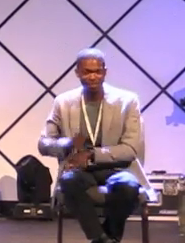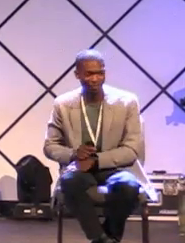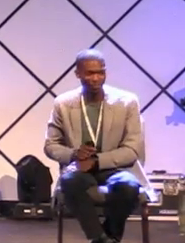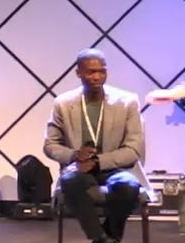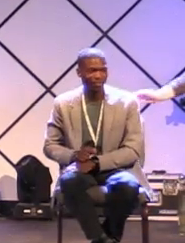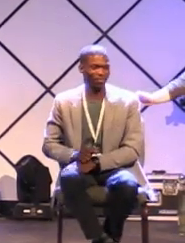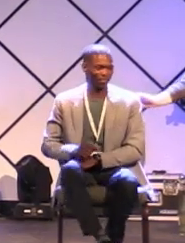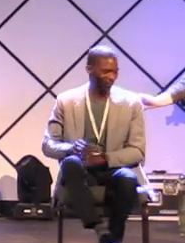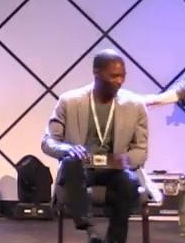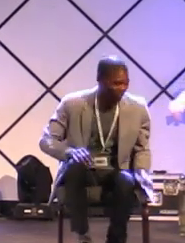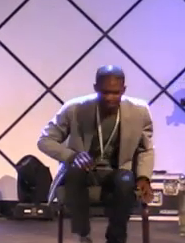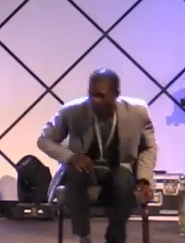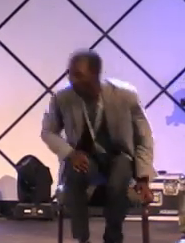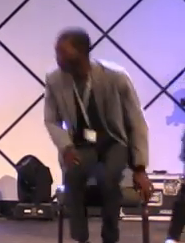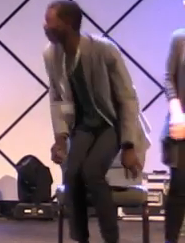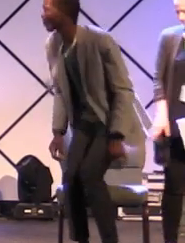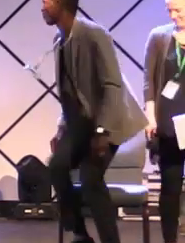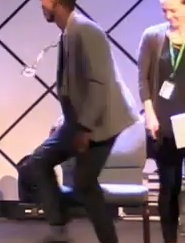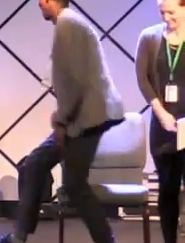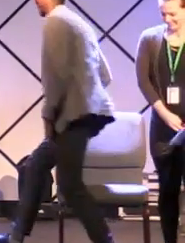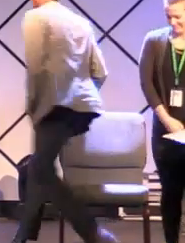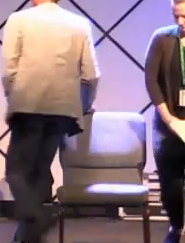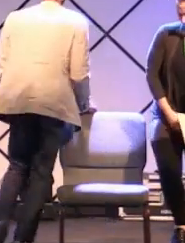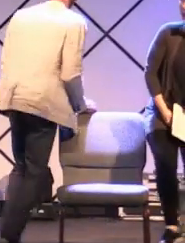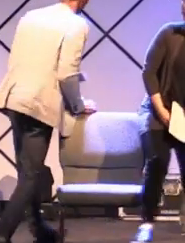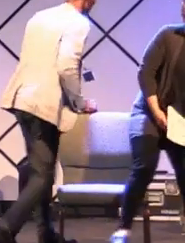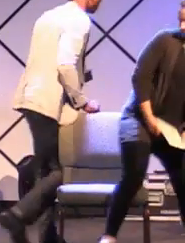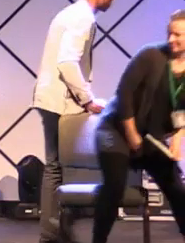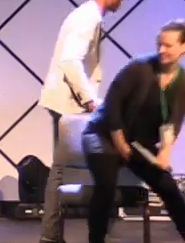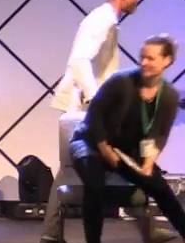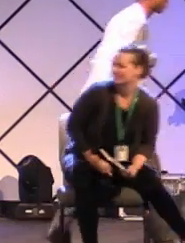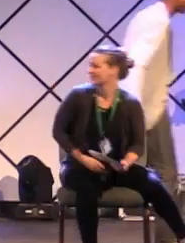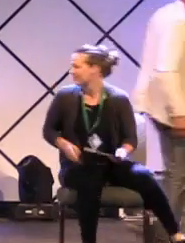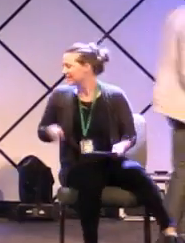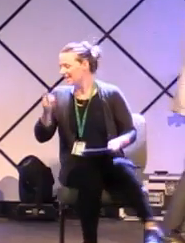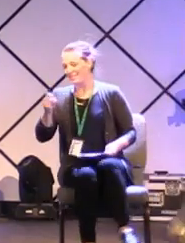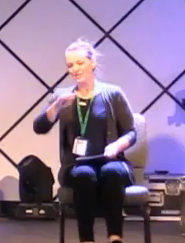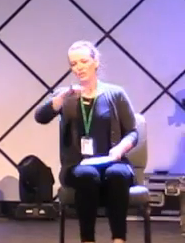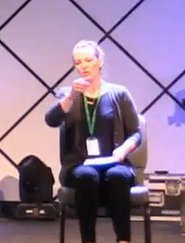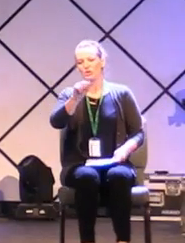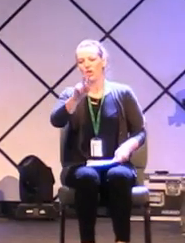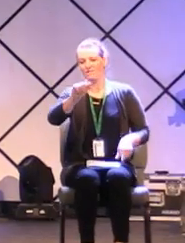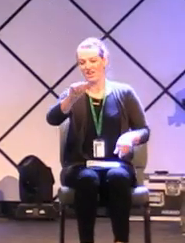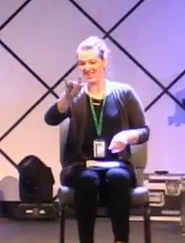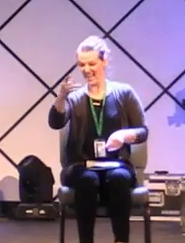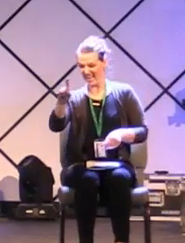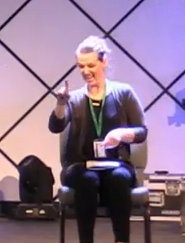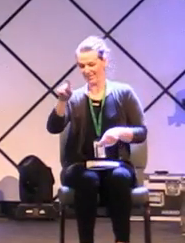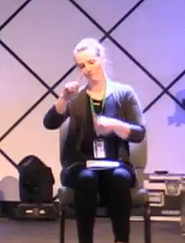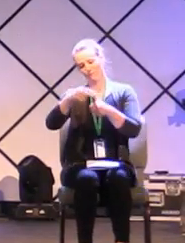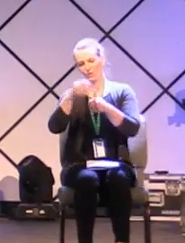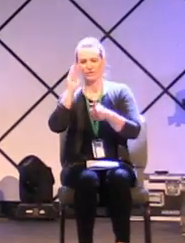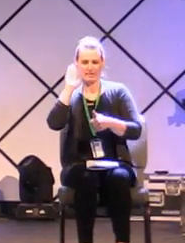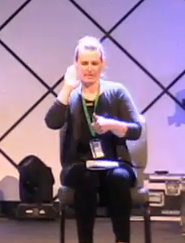This is Java the eighth, raised by Heather Feek and Lee Hardwick of Eureka, California, their first puppy.